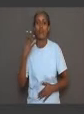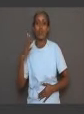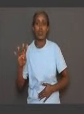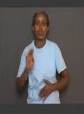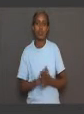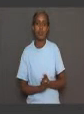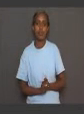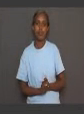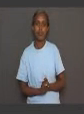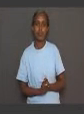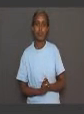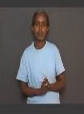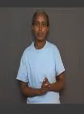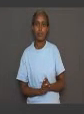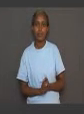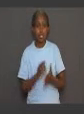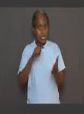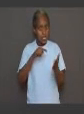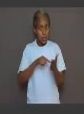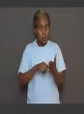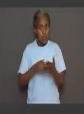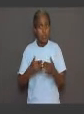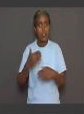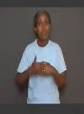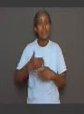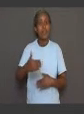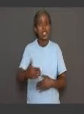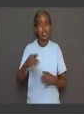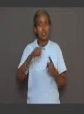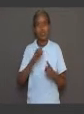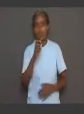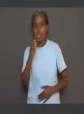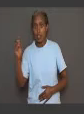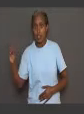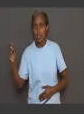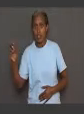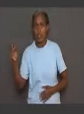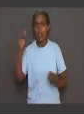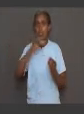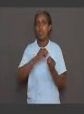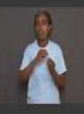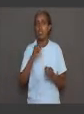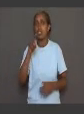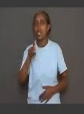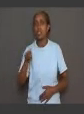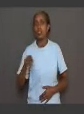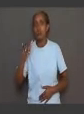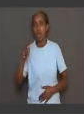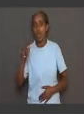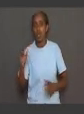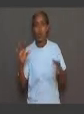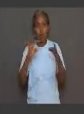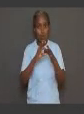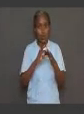-14. The point furthest to the right is at the xy